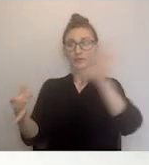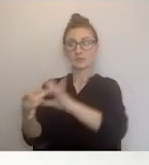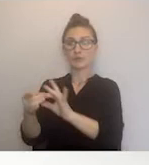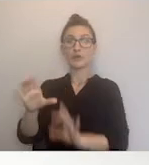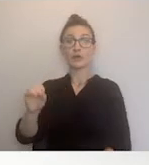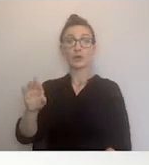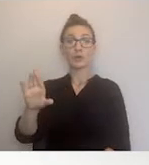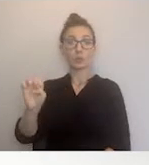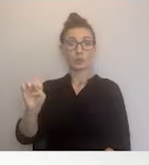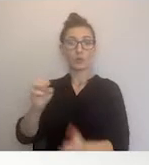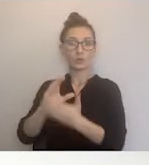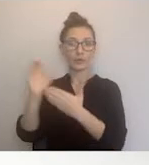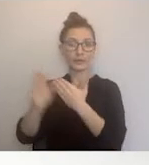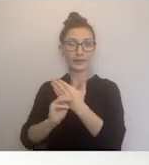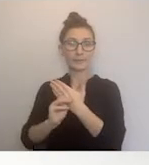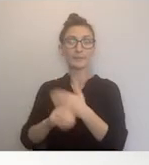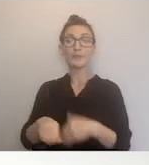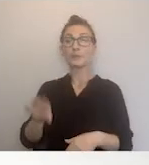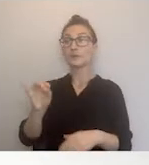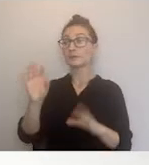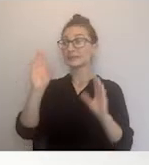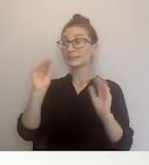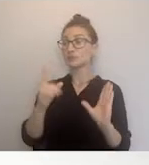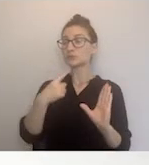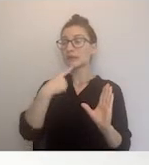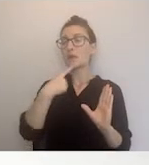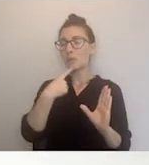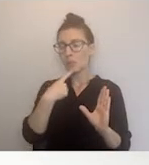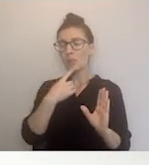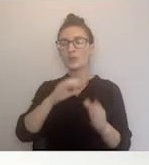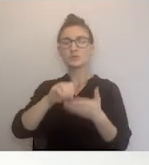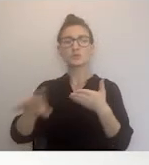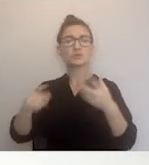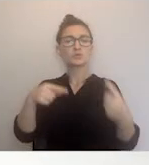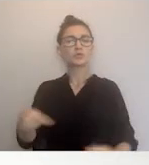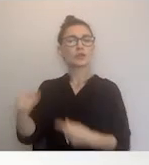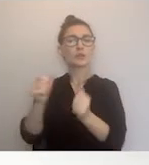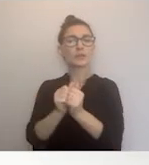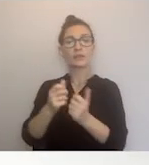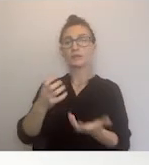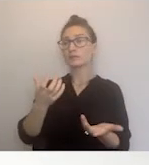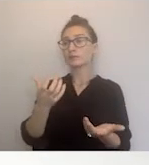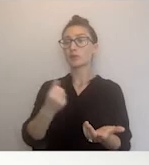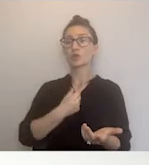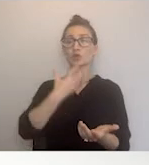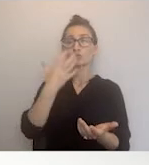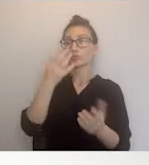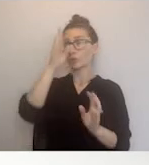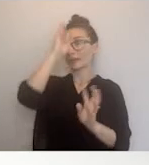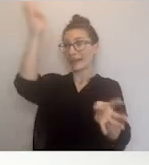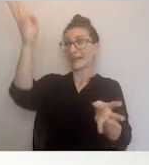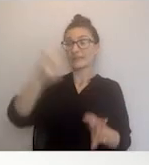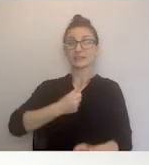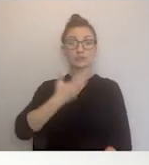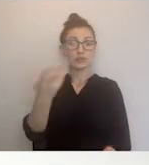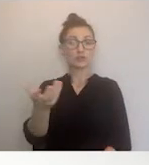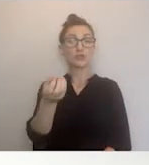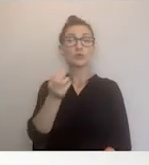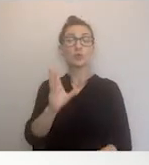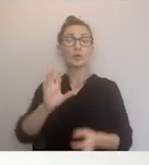things in tandem with the core curriculum as well. After meeting a teacher, they say, my students are really struggling with maybe creative expression